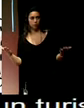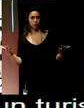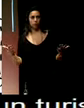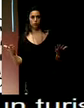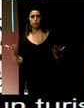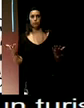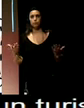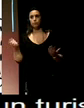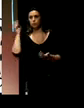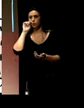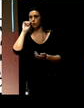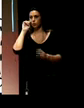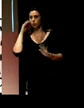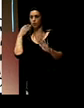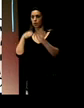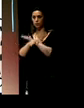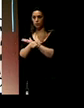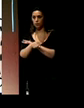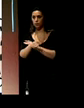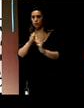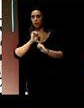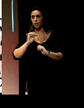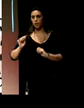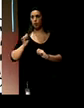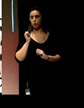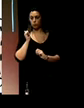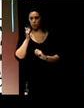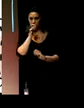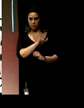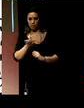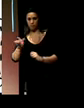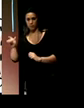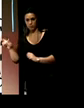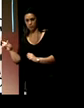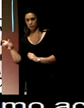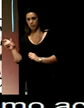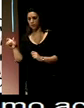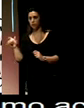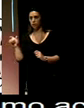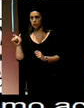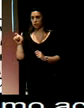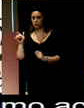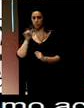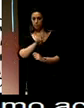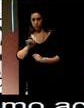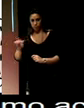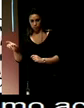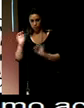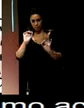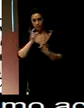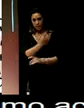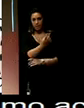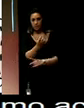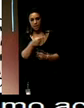tourism enables people with access requirements, including mobility, vision, hearing, and cognitive dimensions